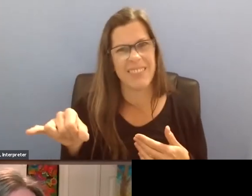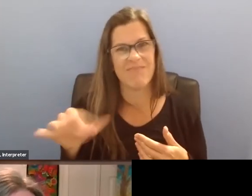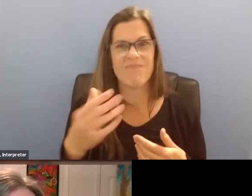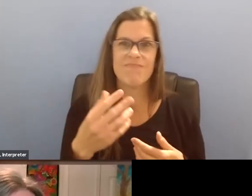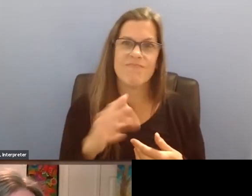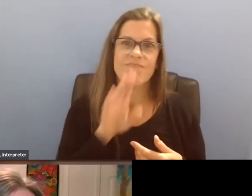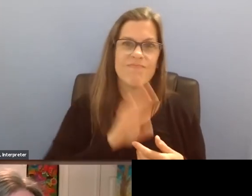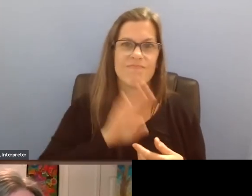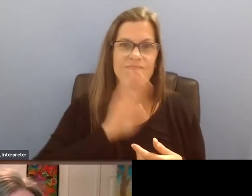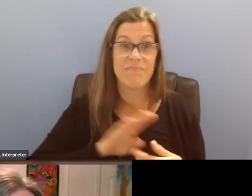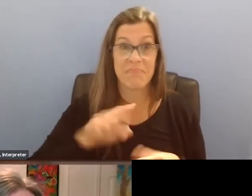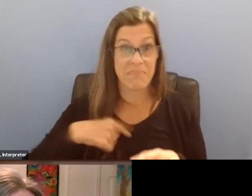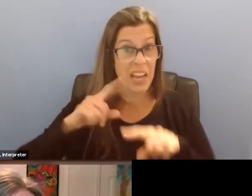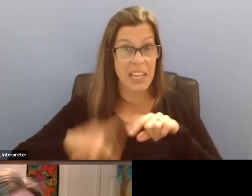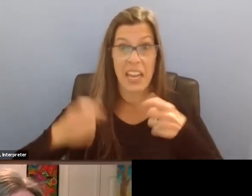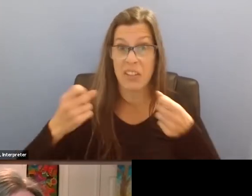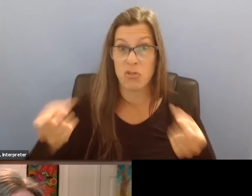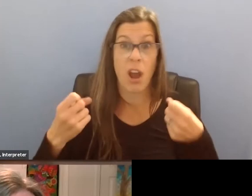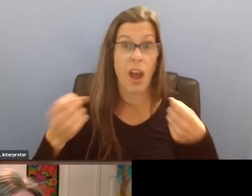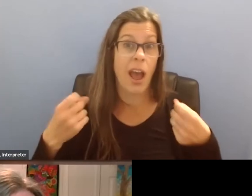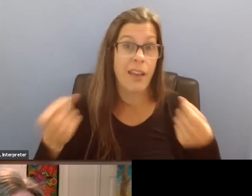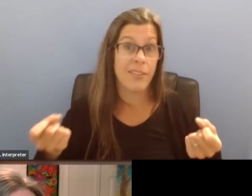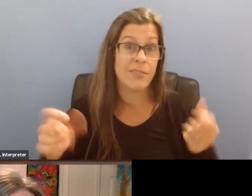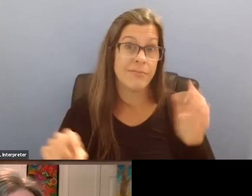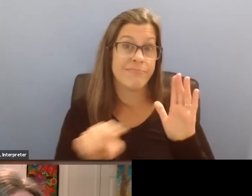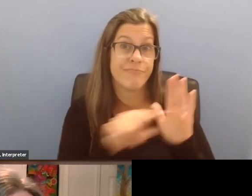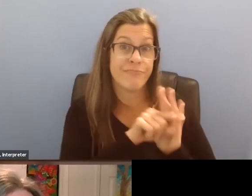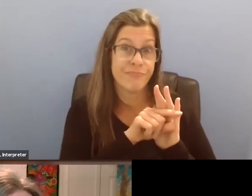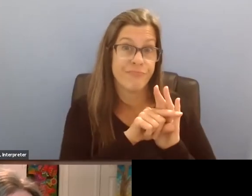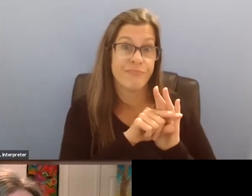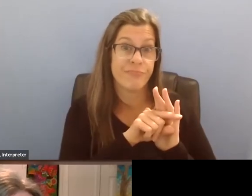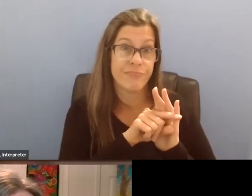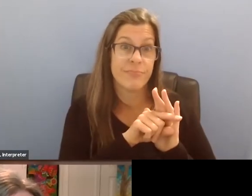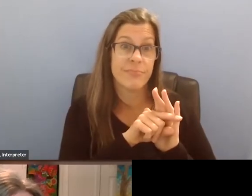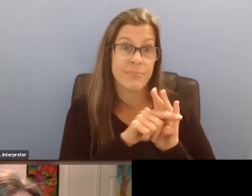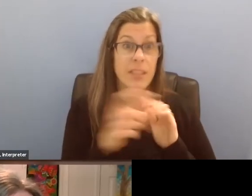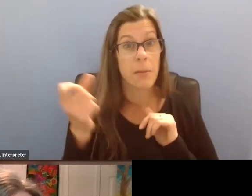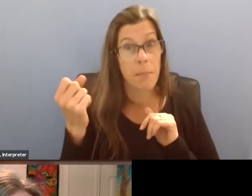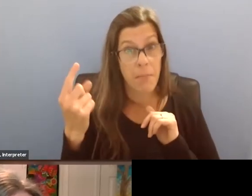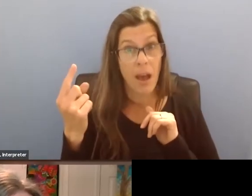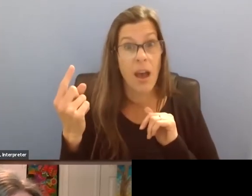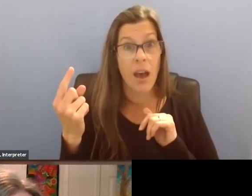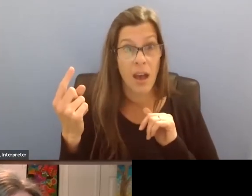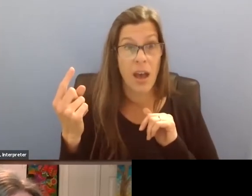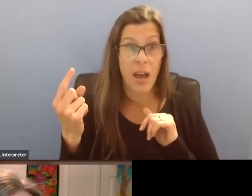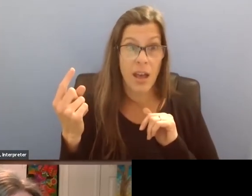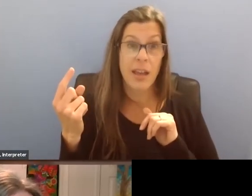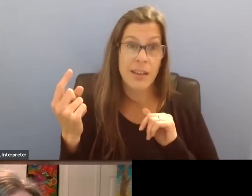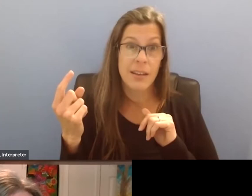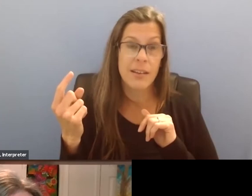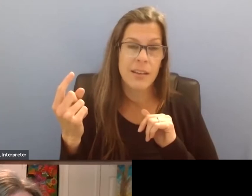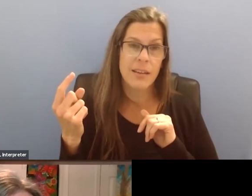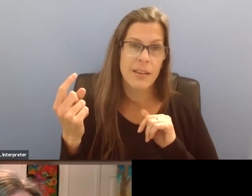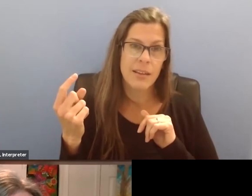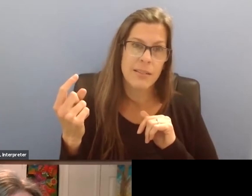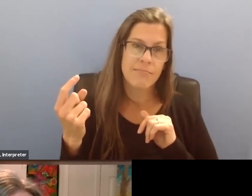Not being able to drive is a huge disadvantage. Although that's been ameliorated somewhat by the